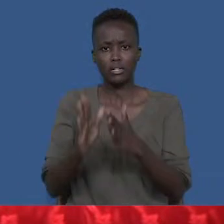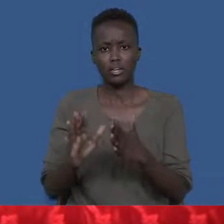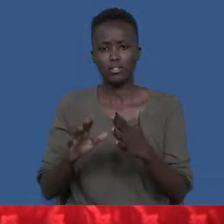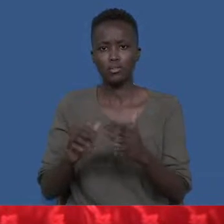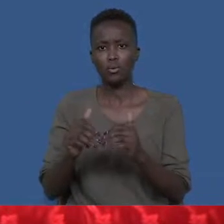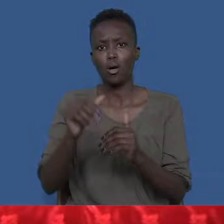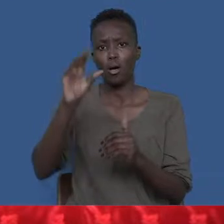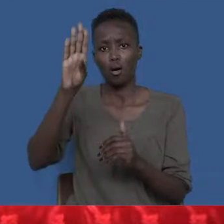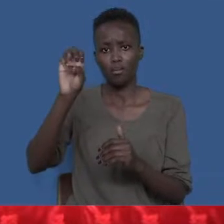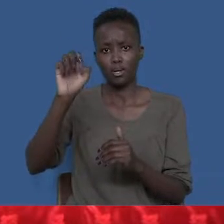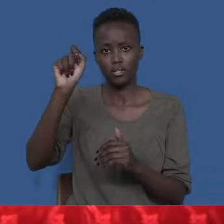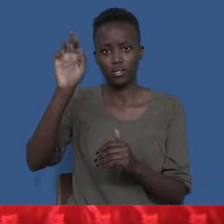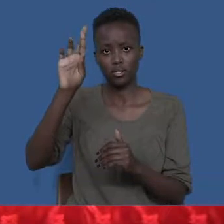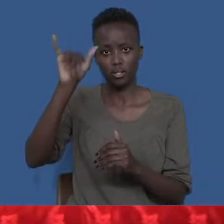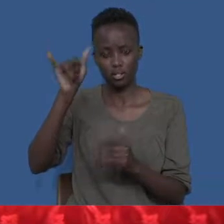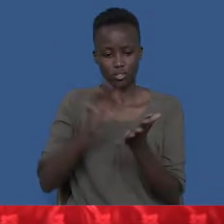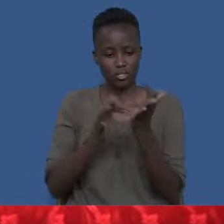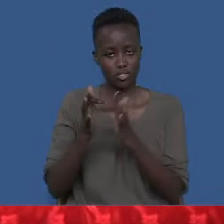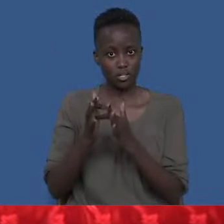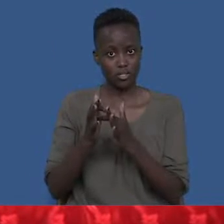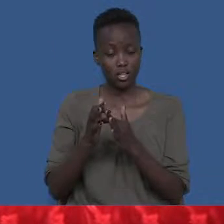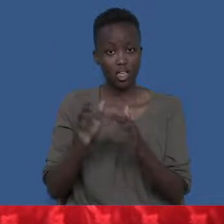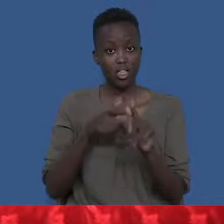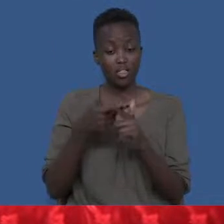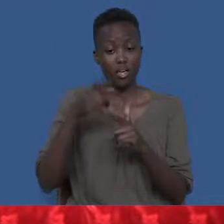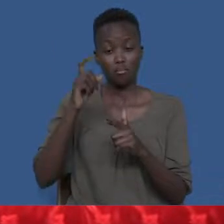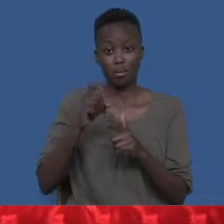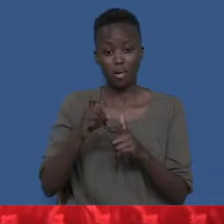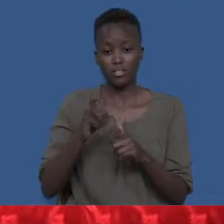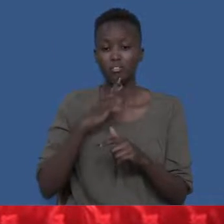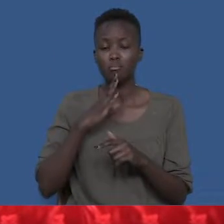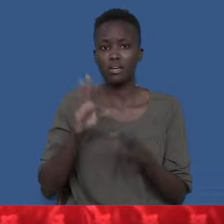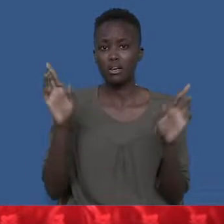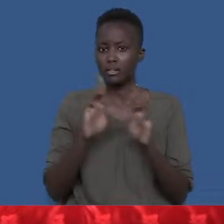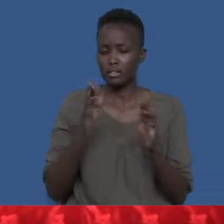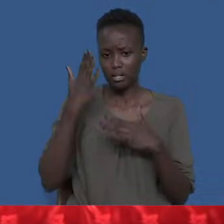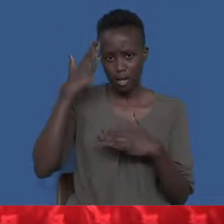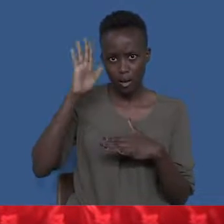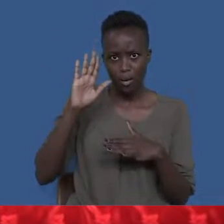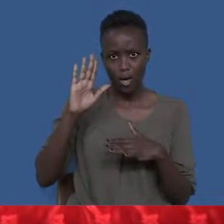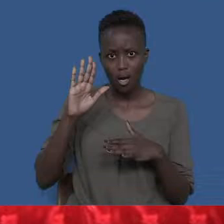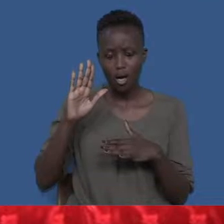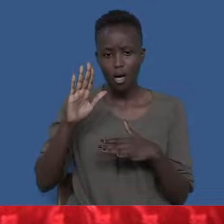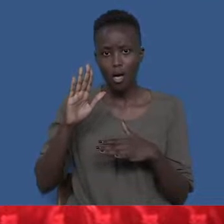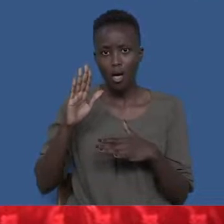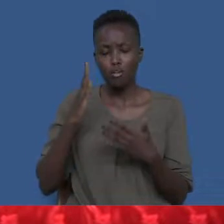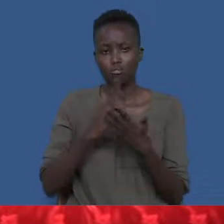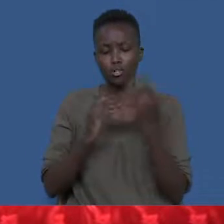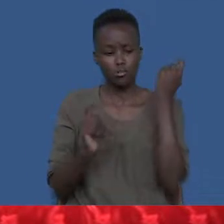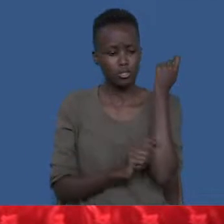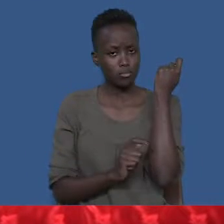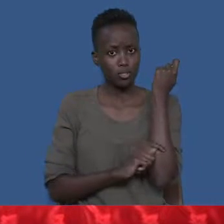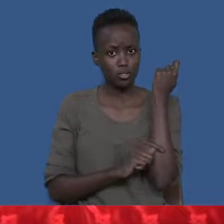guard against the temptation to conveniently conceal our faith or betray the